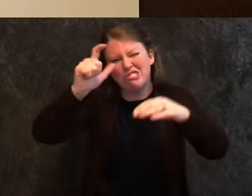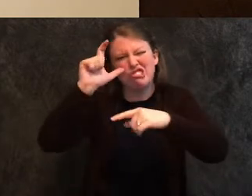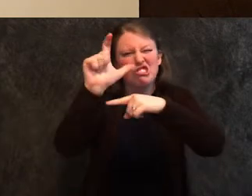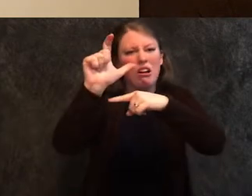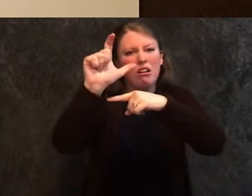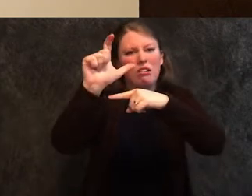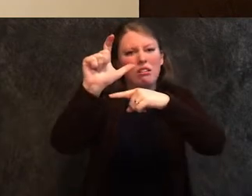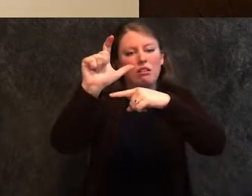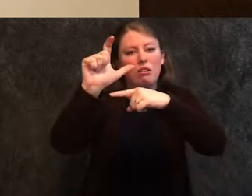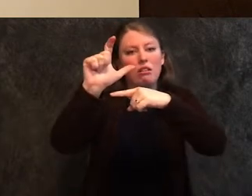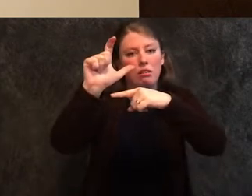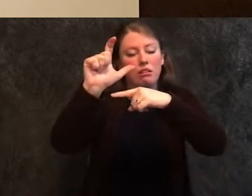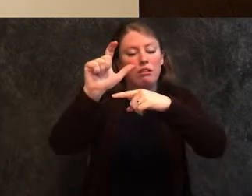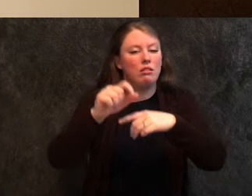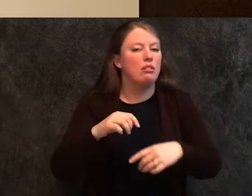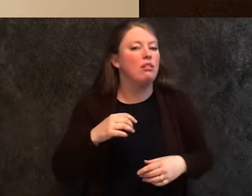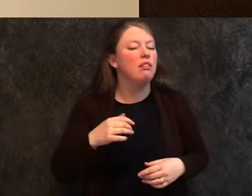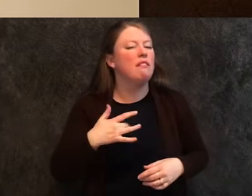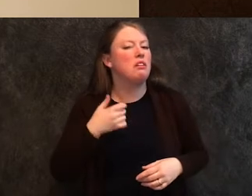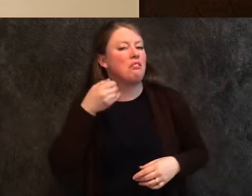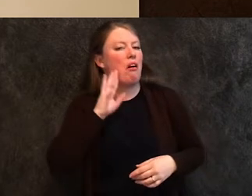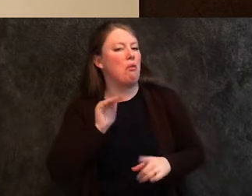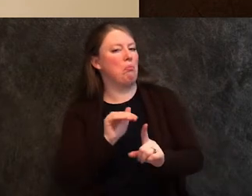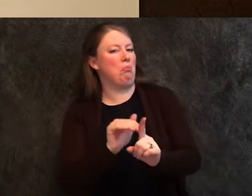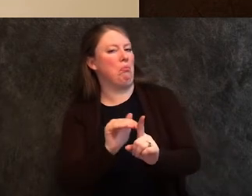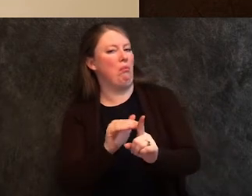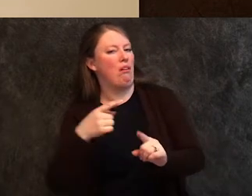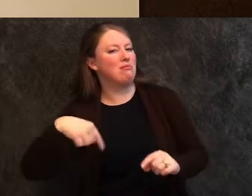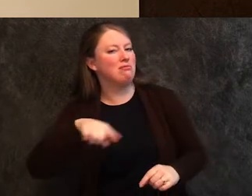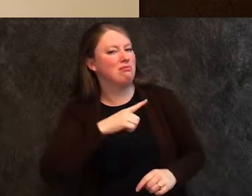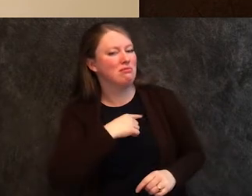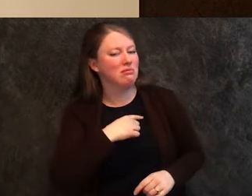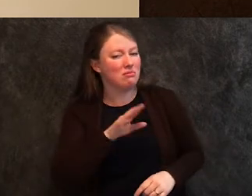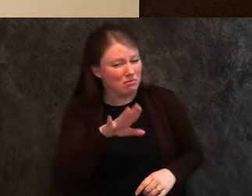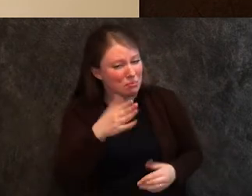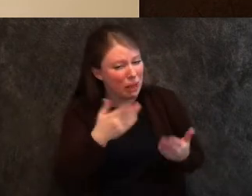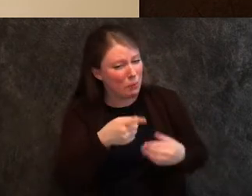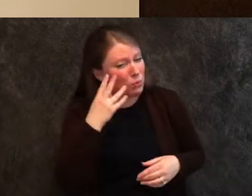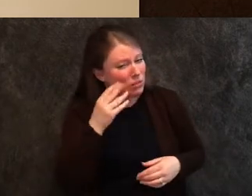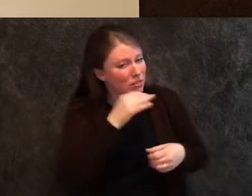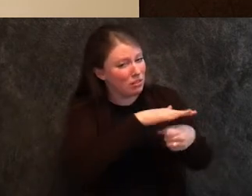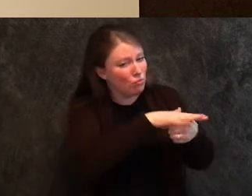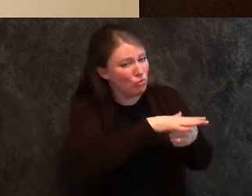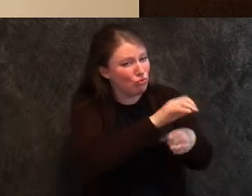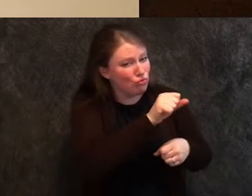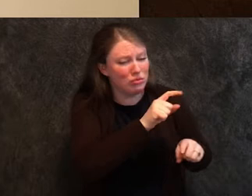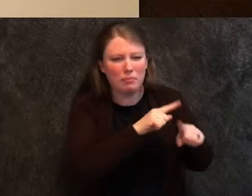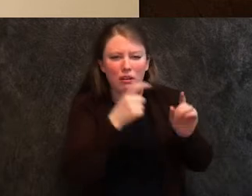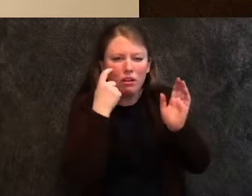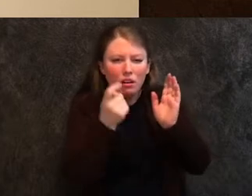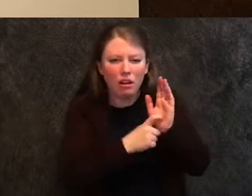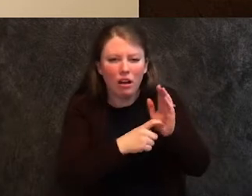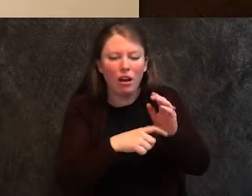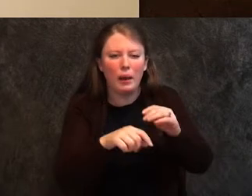hey, you may be under pressure, but keep in mind that the F is very small, and the